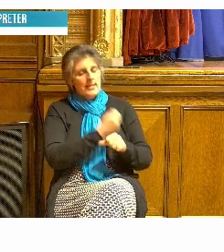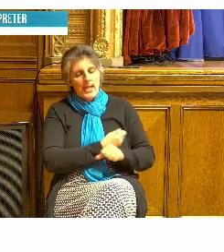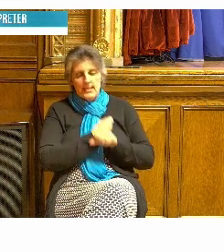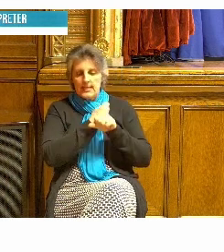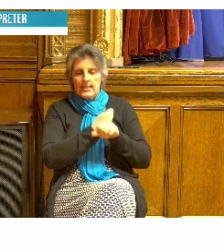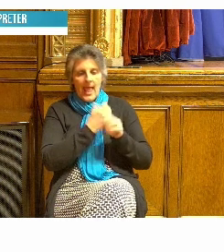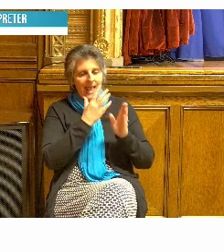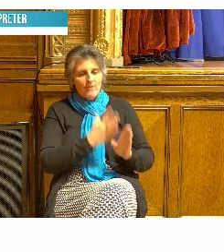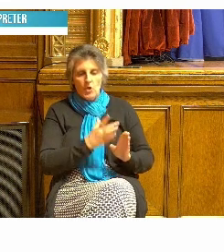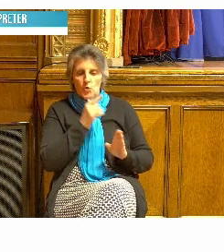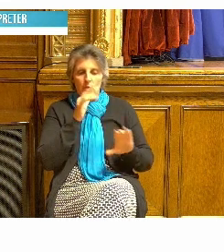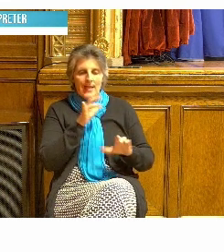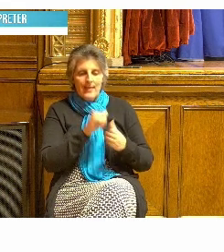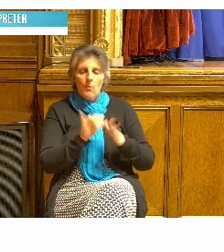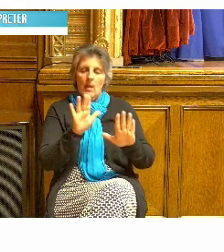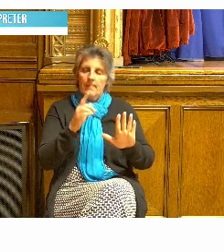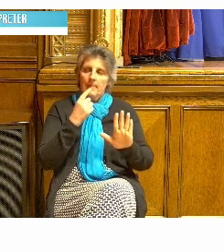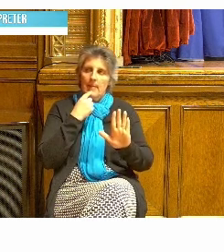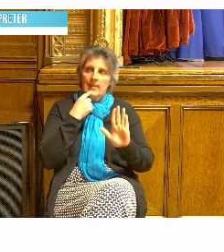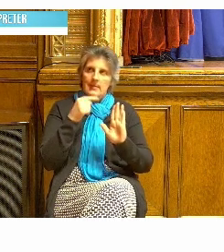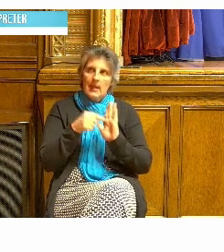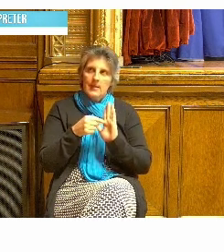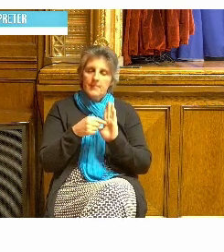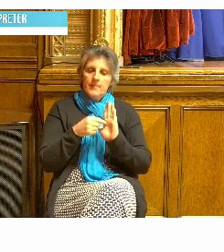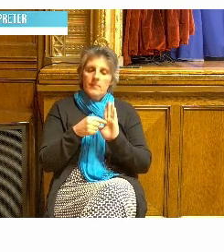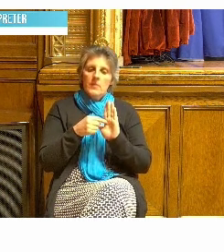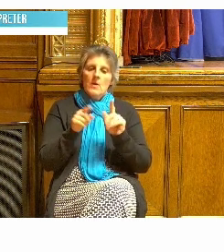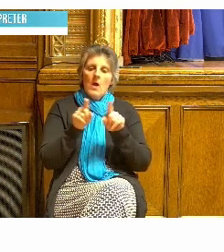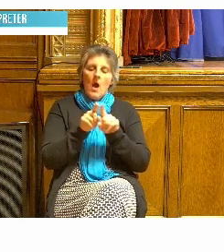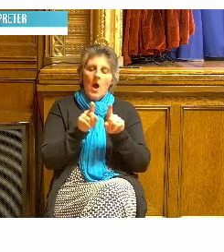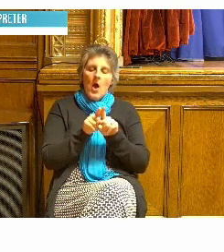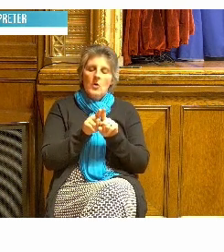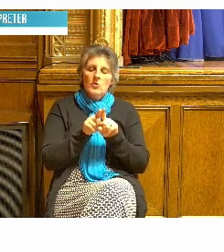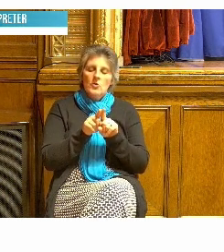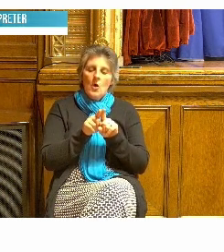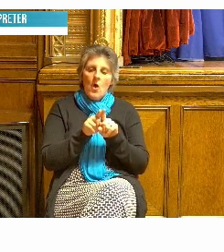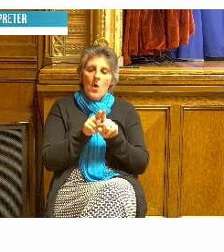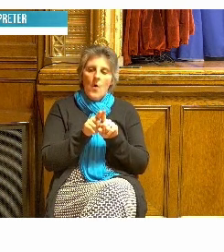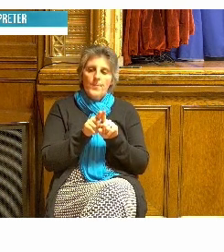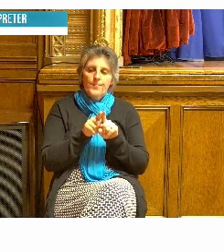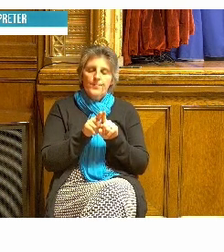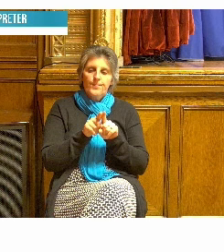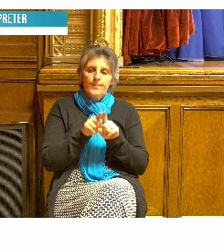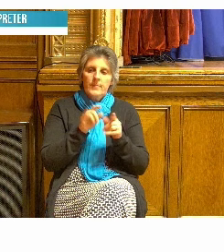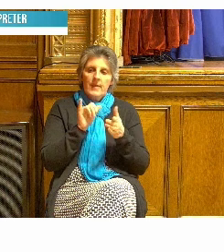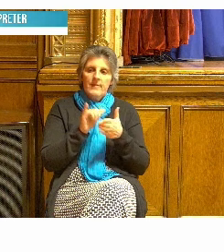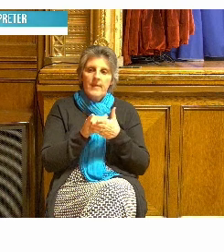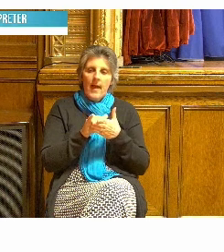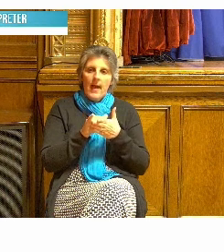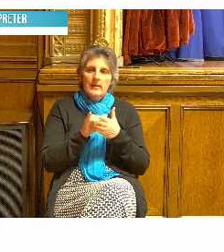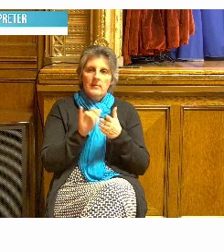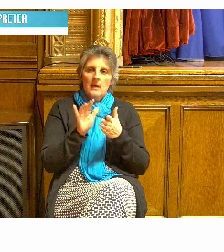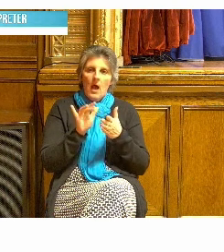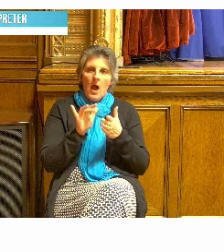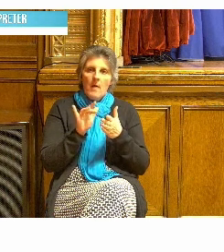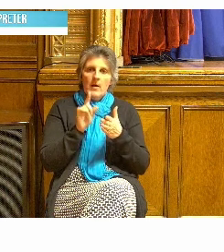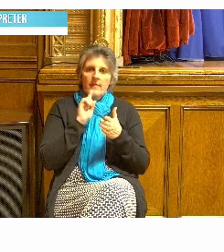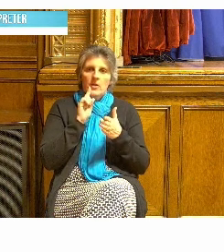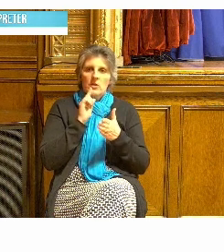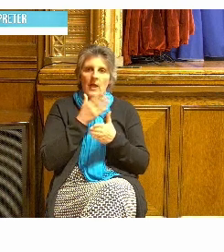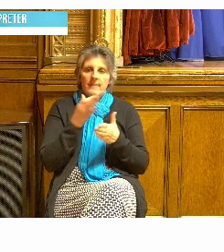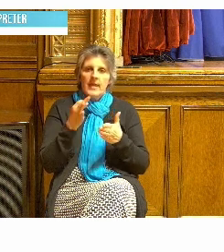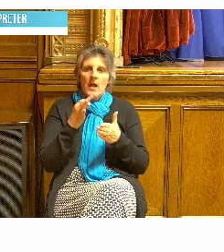enslavers, well, let me say this. Also, that there's a thing